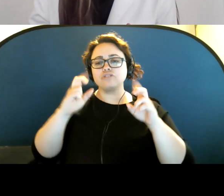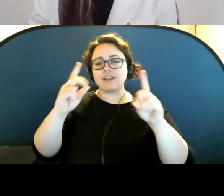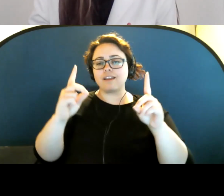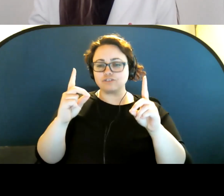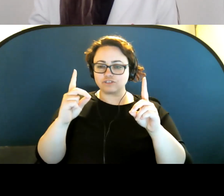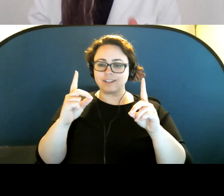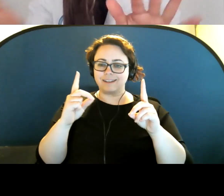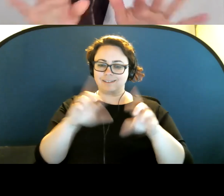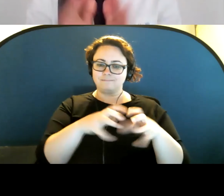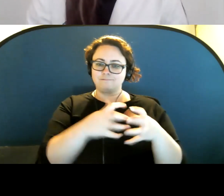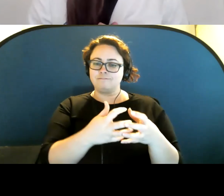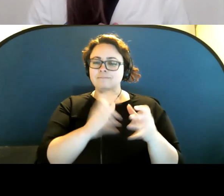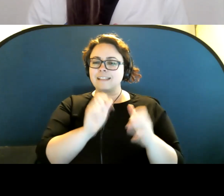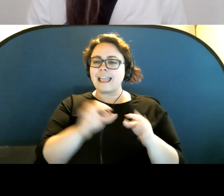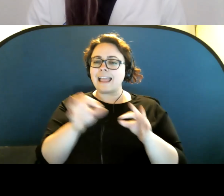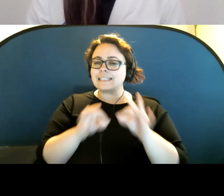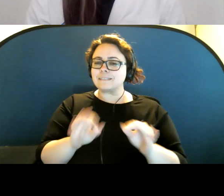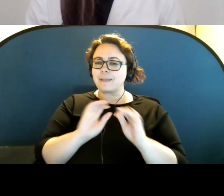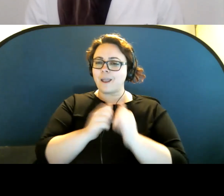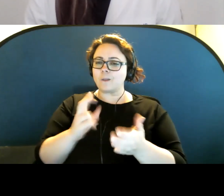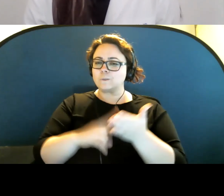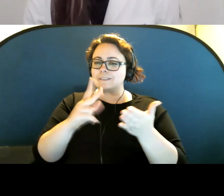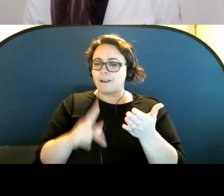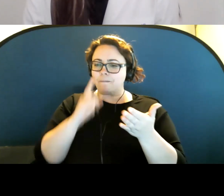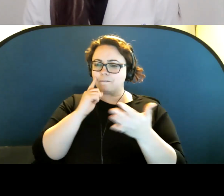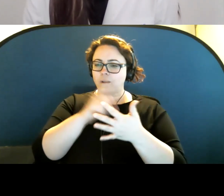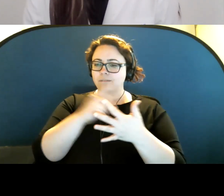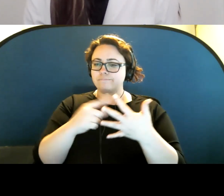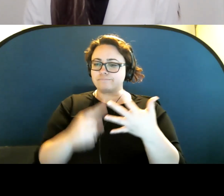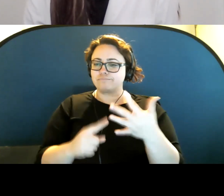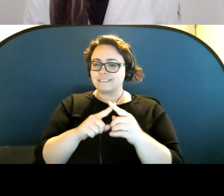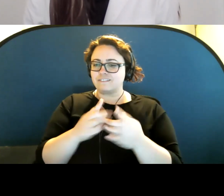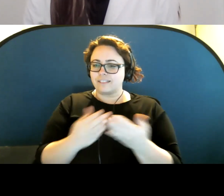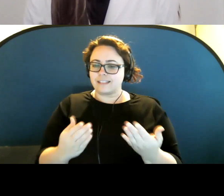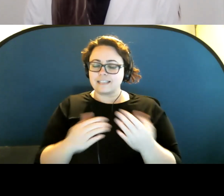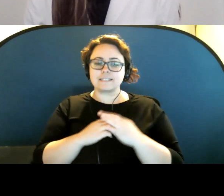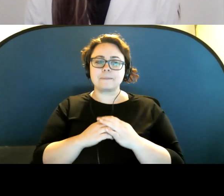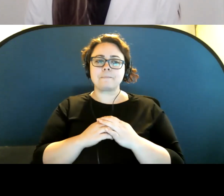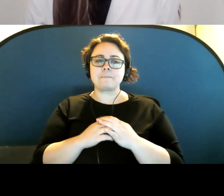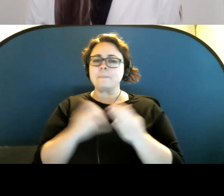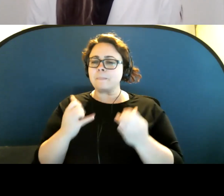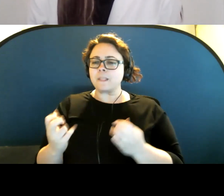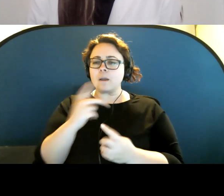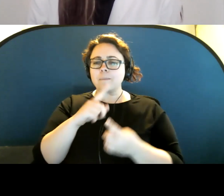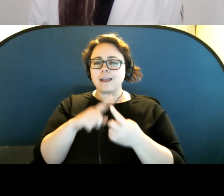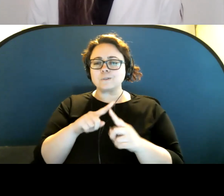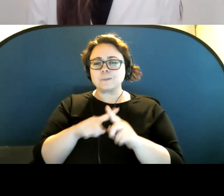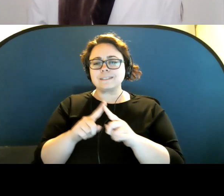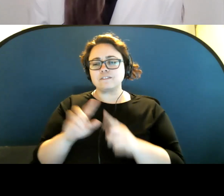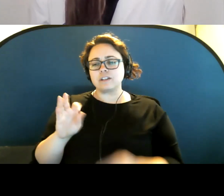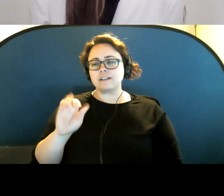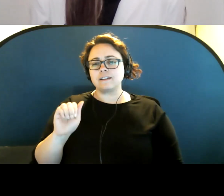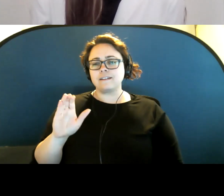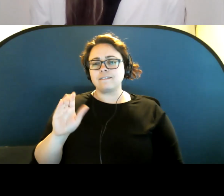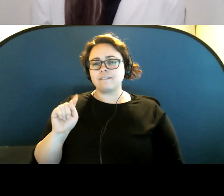these things. So let's go back to these factors that we looked at earlier and talk about how